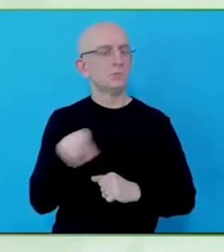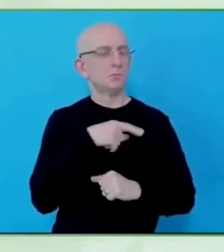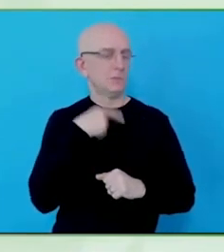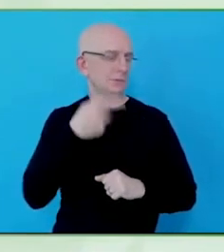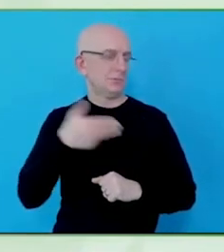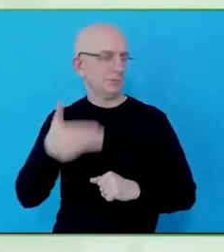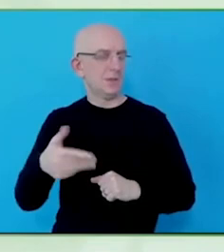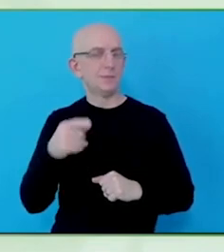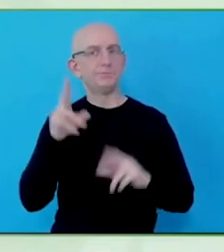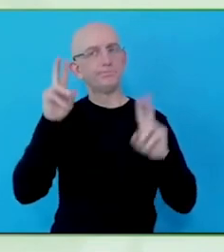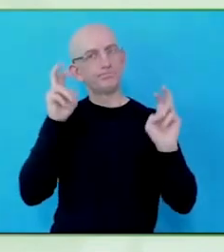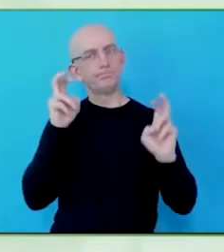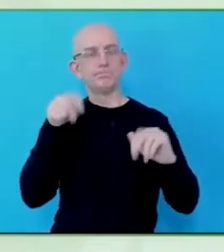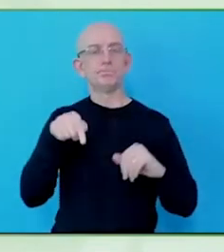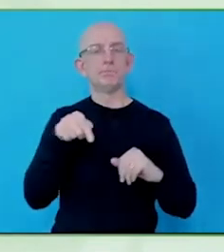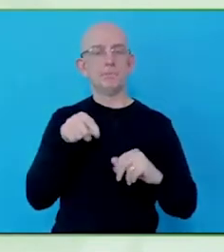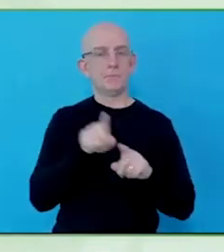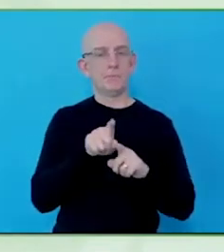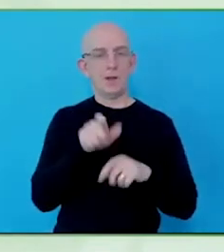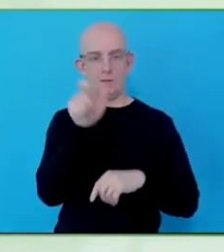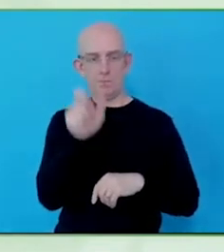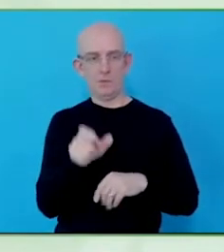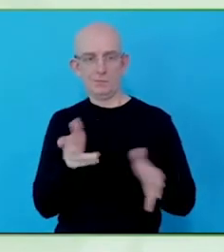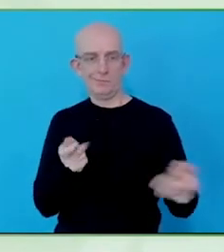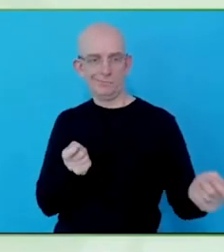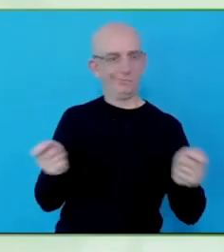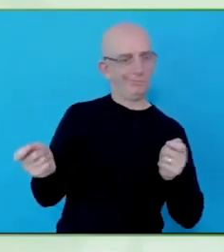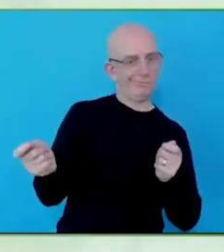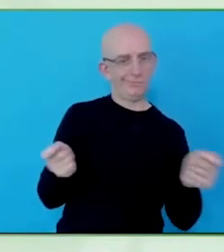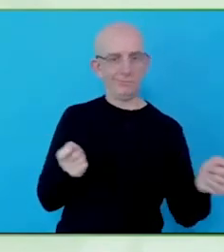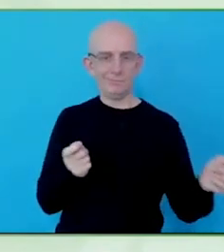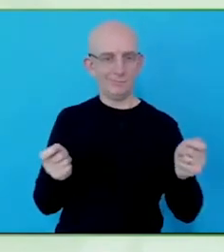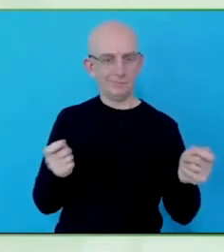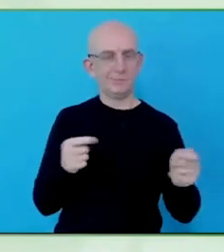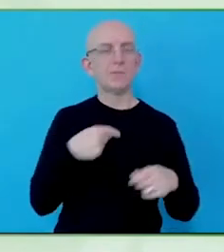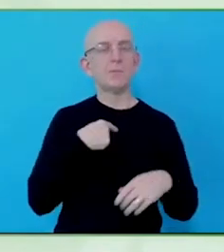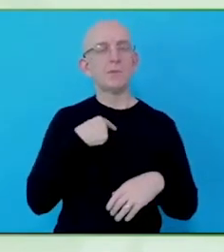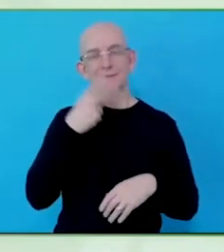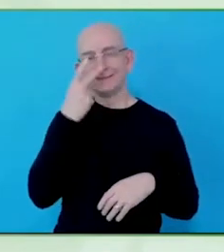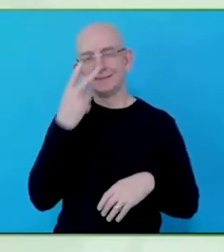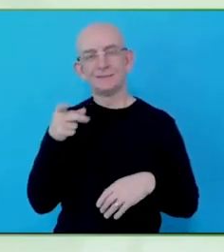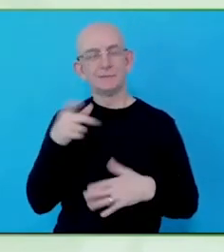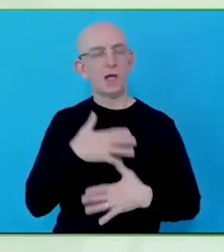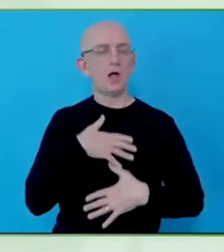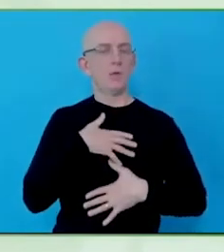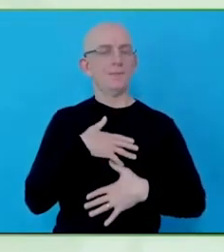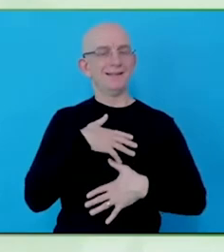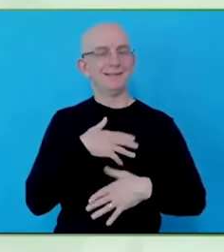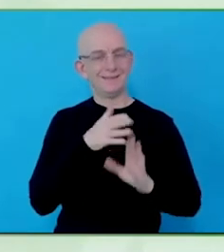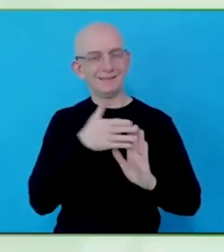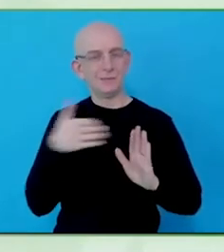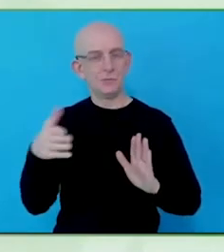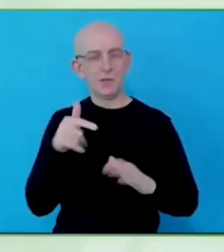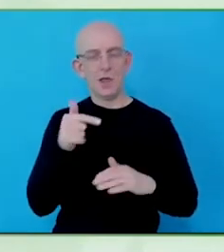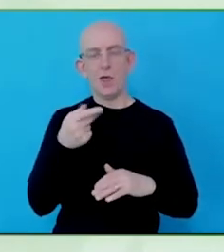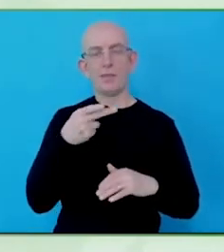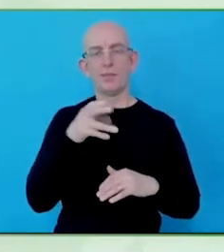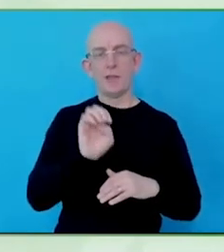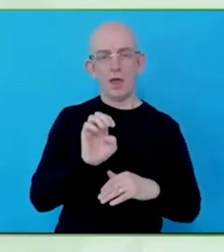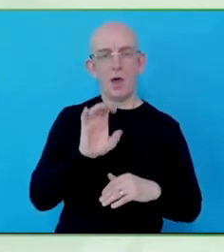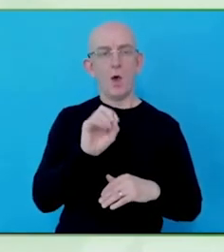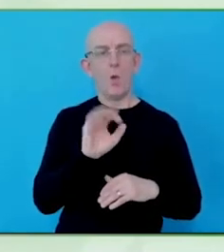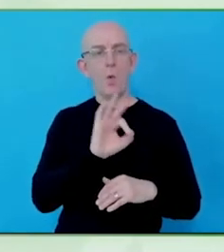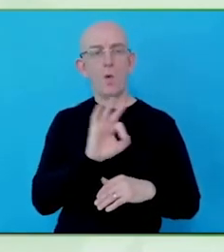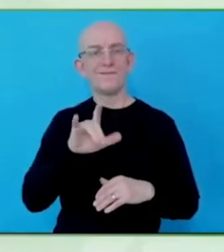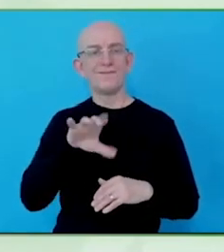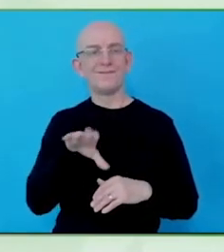manager. Somebody from compliance just calls and says, "We need to be accessible. I saw the Zero Project ad. I'm very inspired.